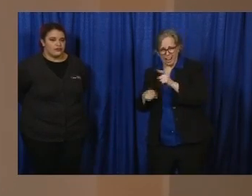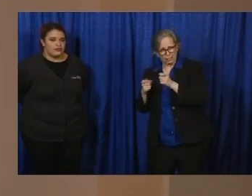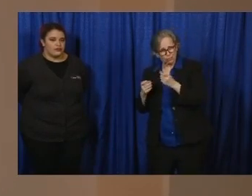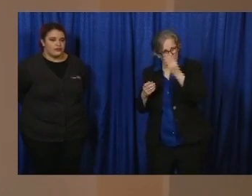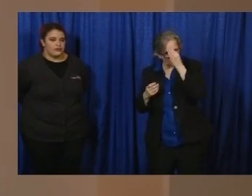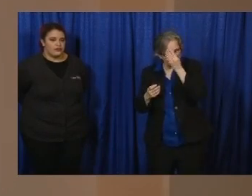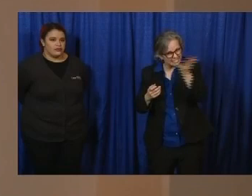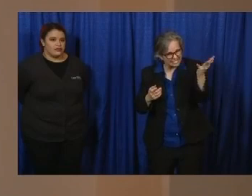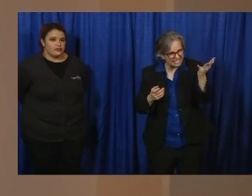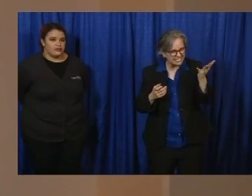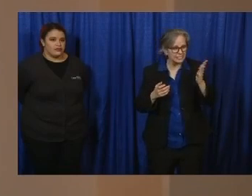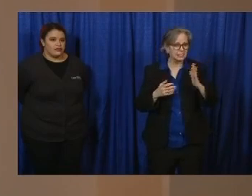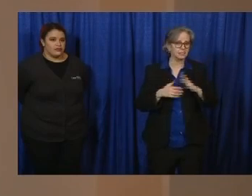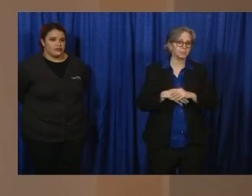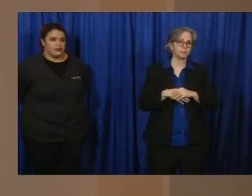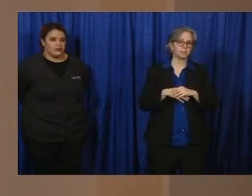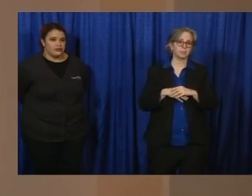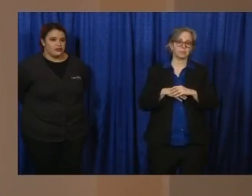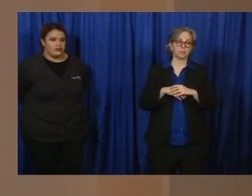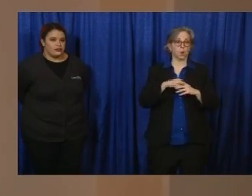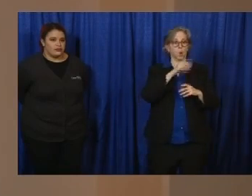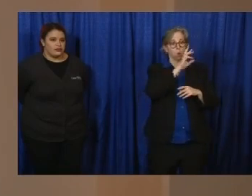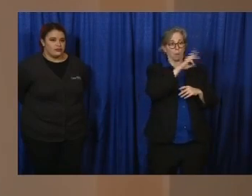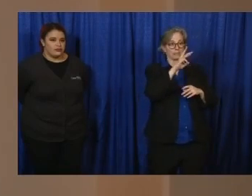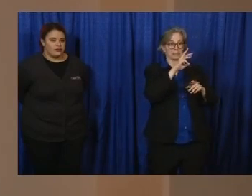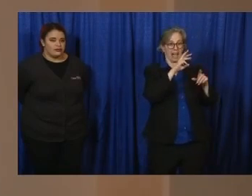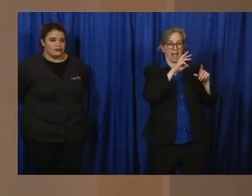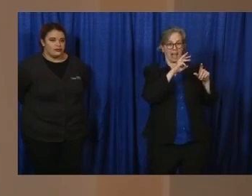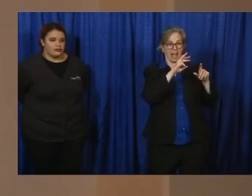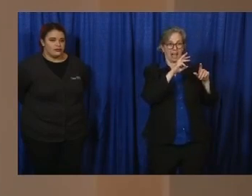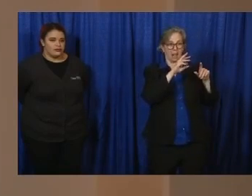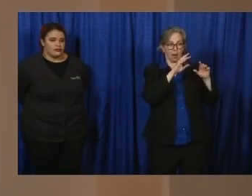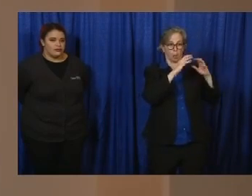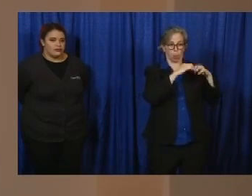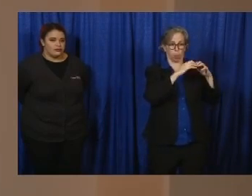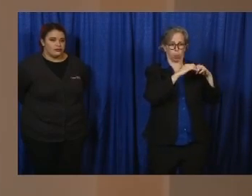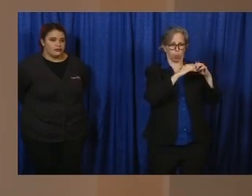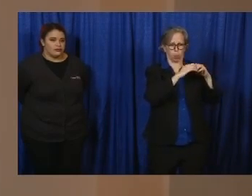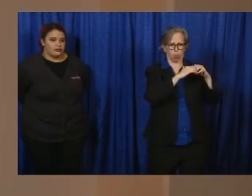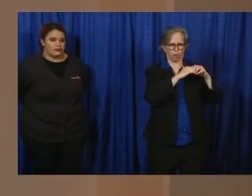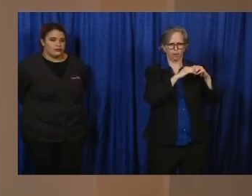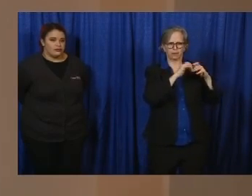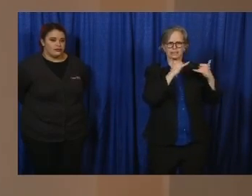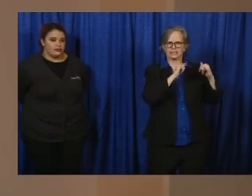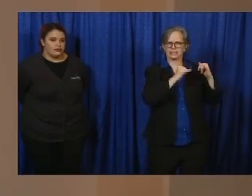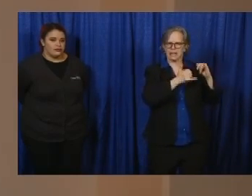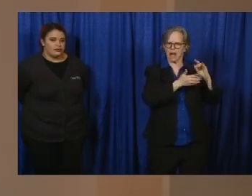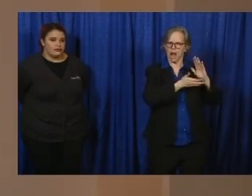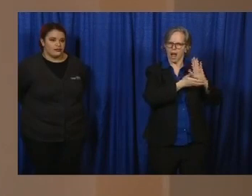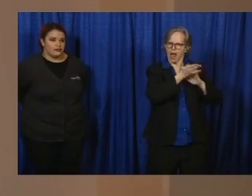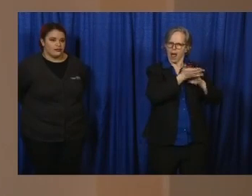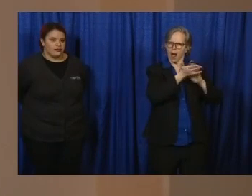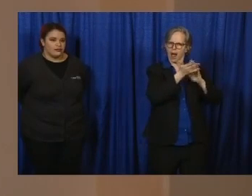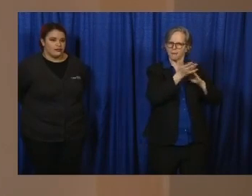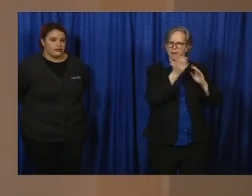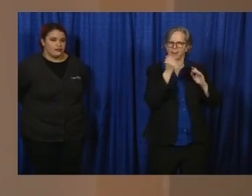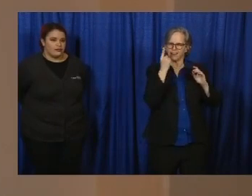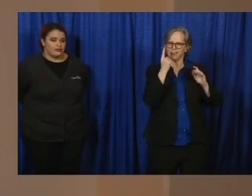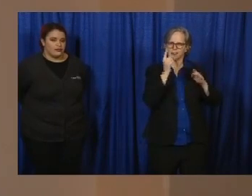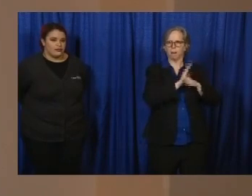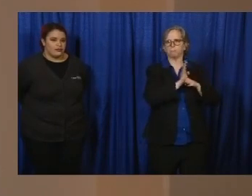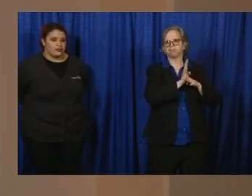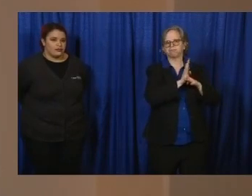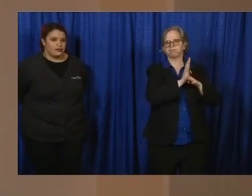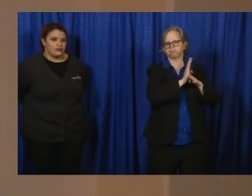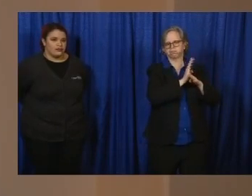down, it's been functional all the way through. There are 2 phases to getting in. A lot of times, I know that when we've